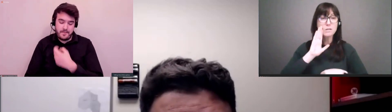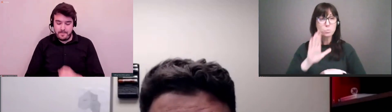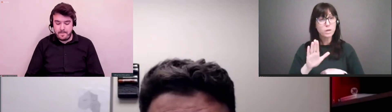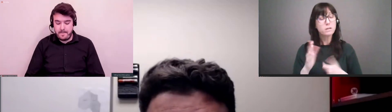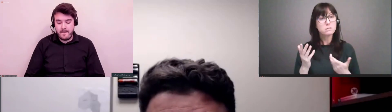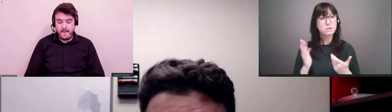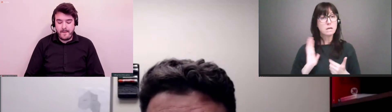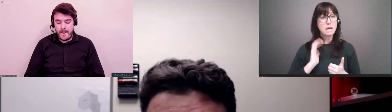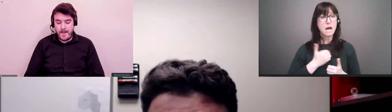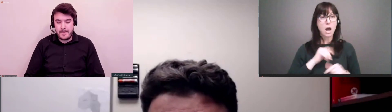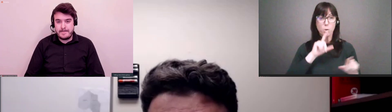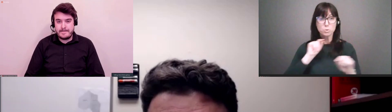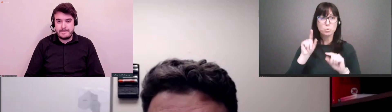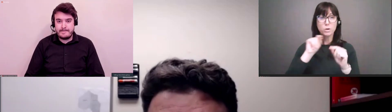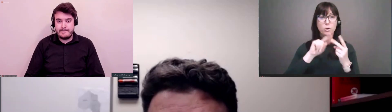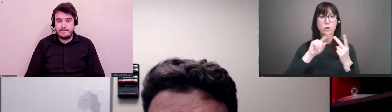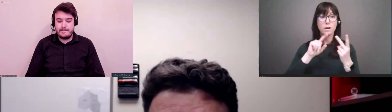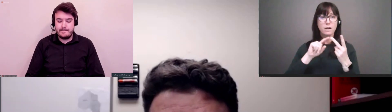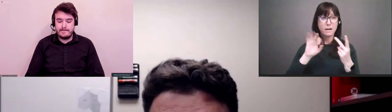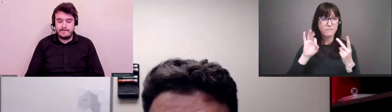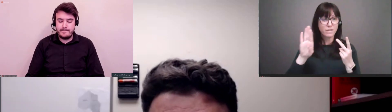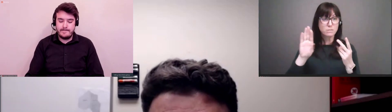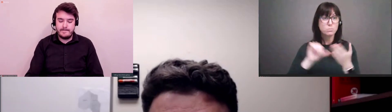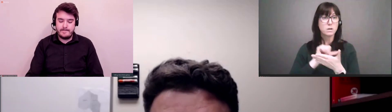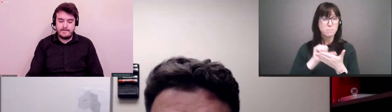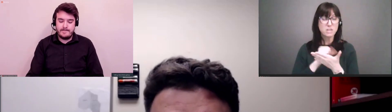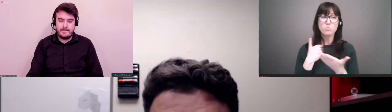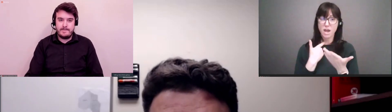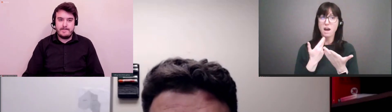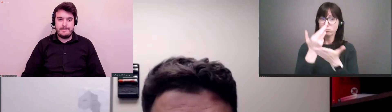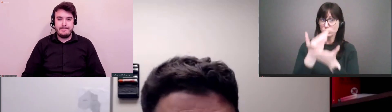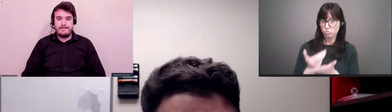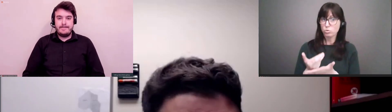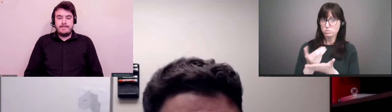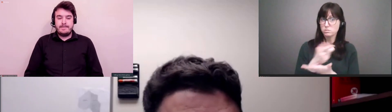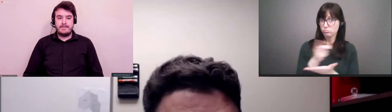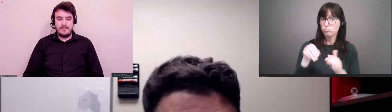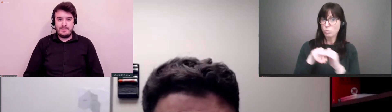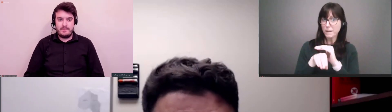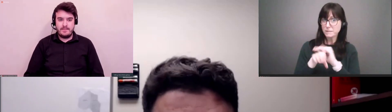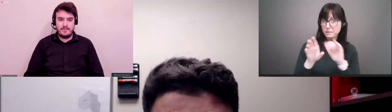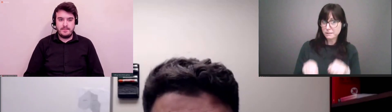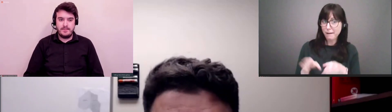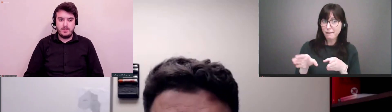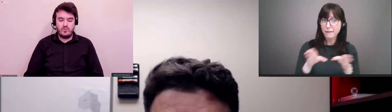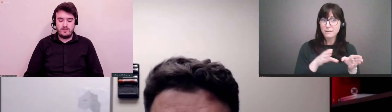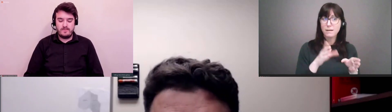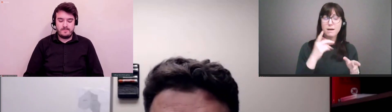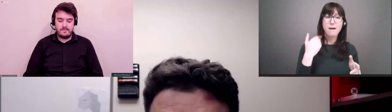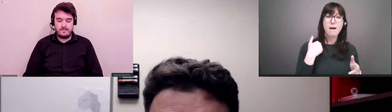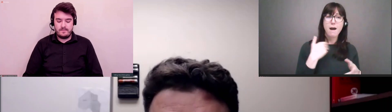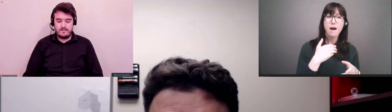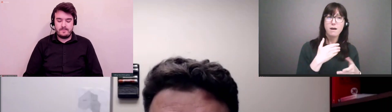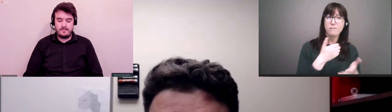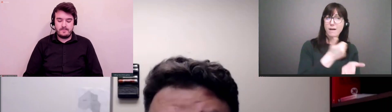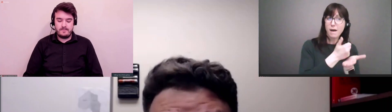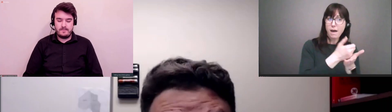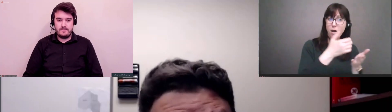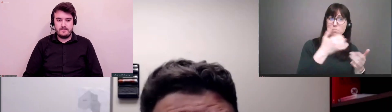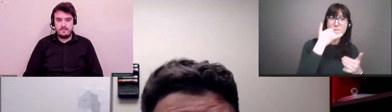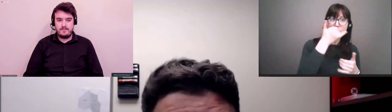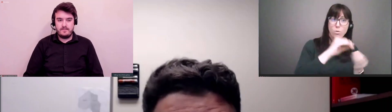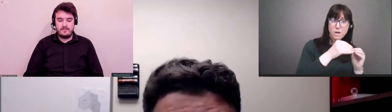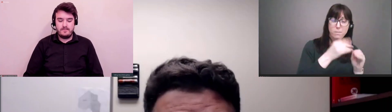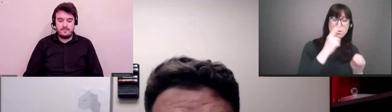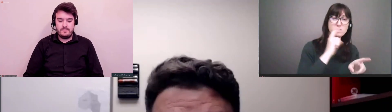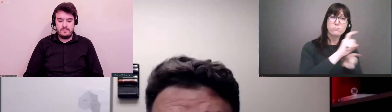our Twitter feed and Facebook page that people can access. There are distress lines for people who, you know, need to talk